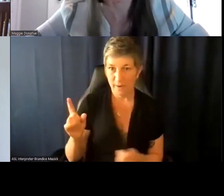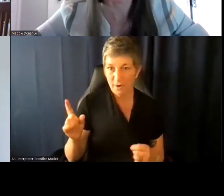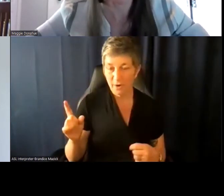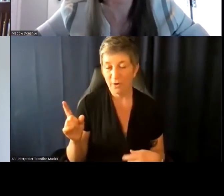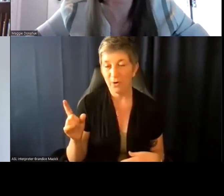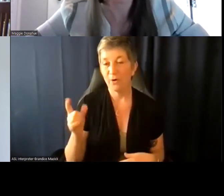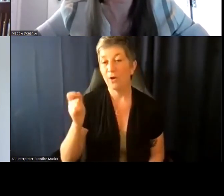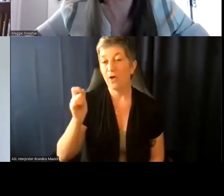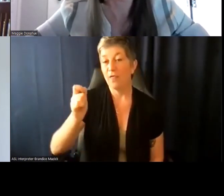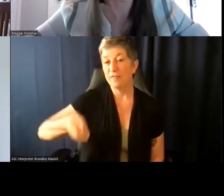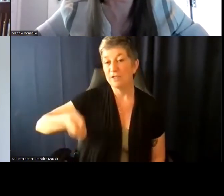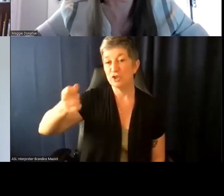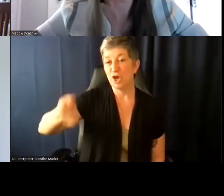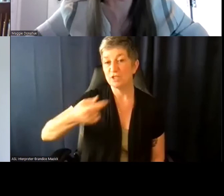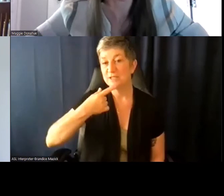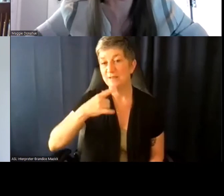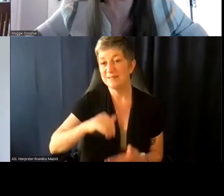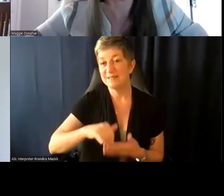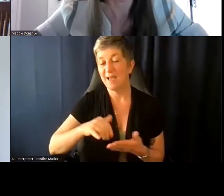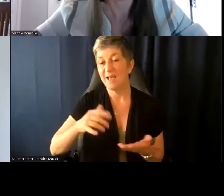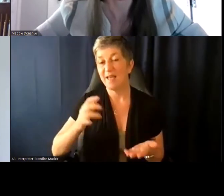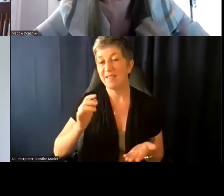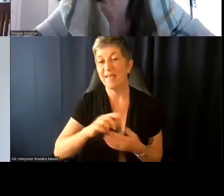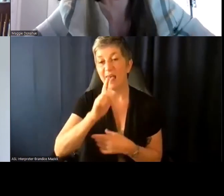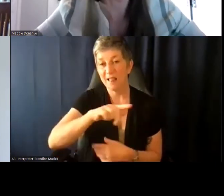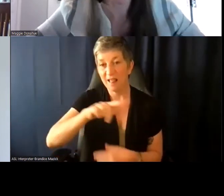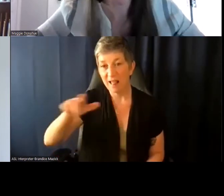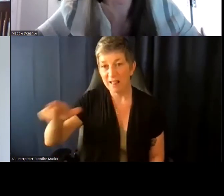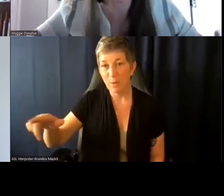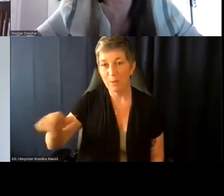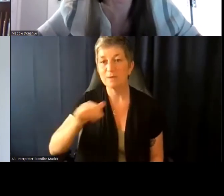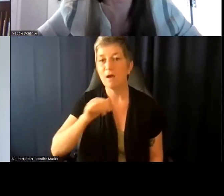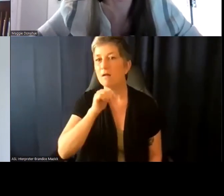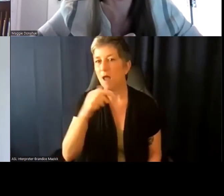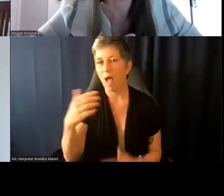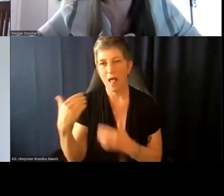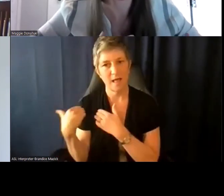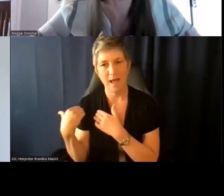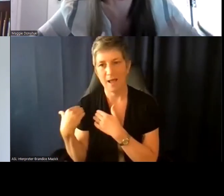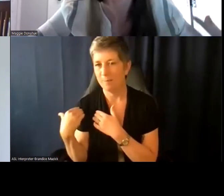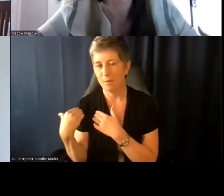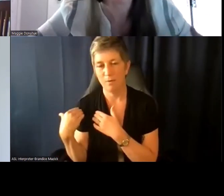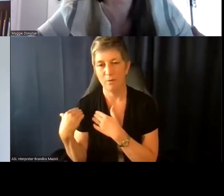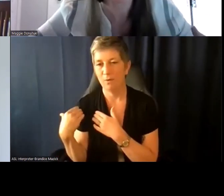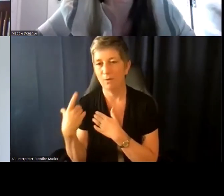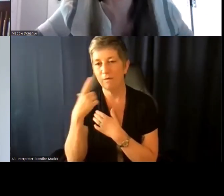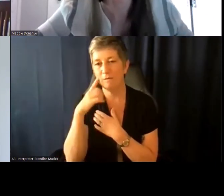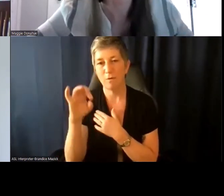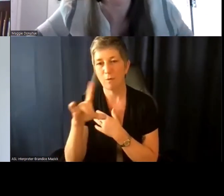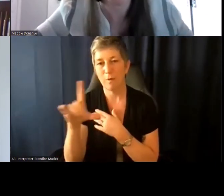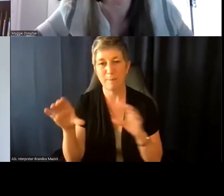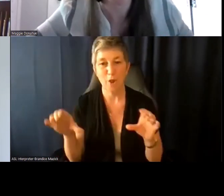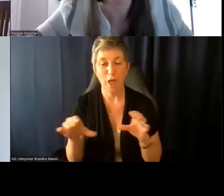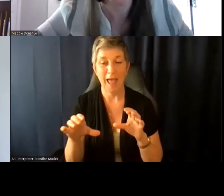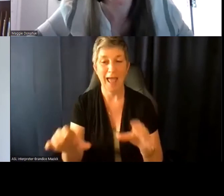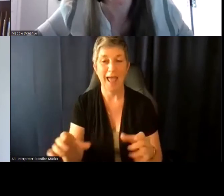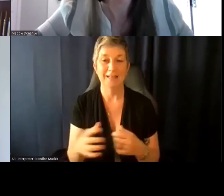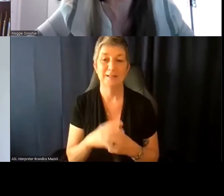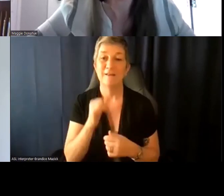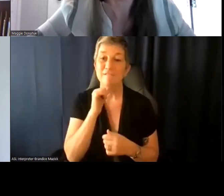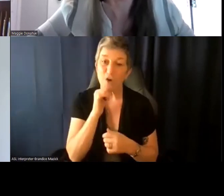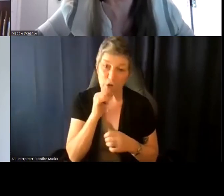judges have said that landlords are not liable for the criminal acts for not doing a background